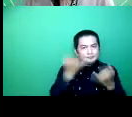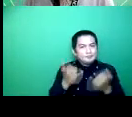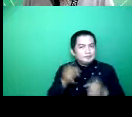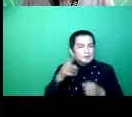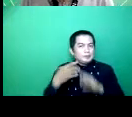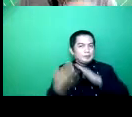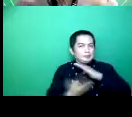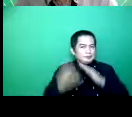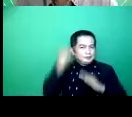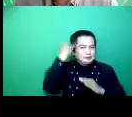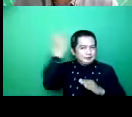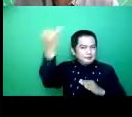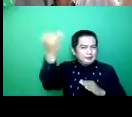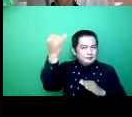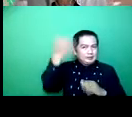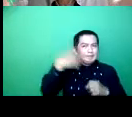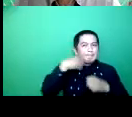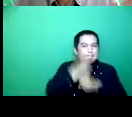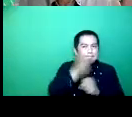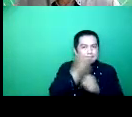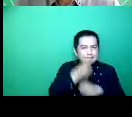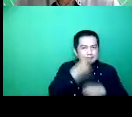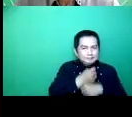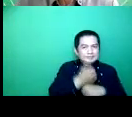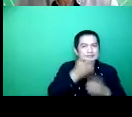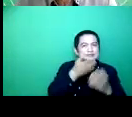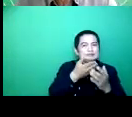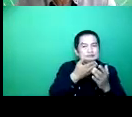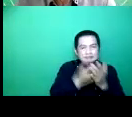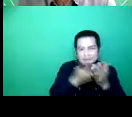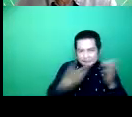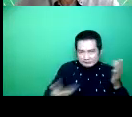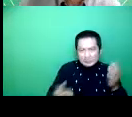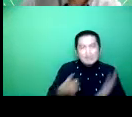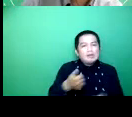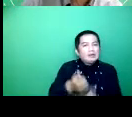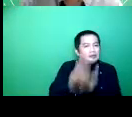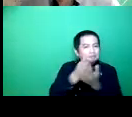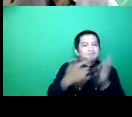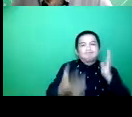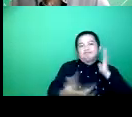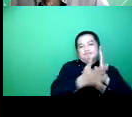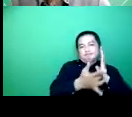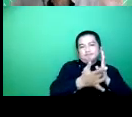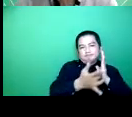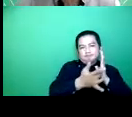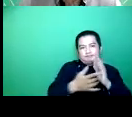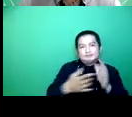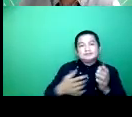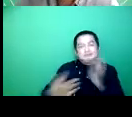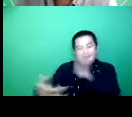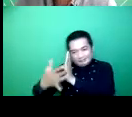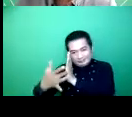idea is this is making things with the help of digital technology. Okay, so digital fabrication to make